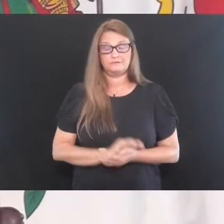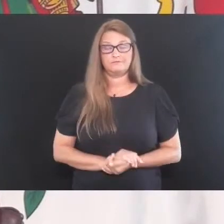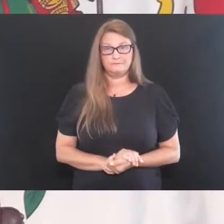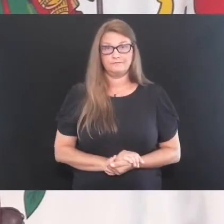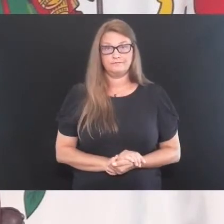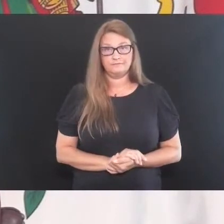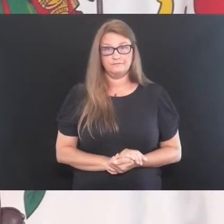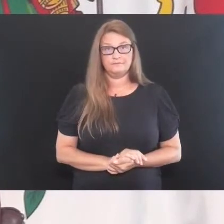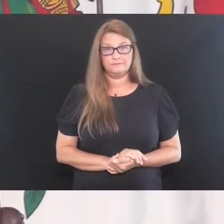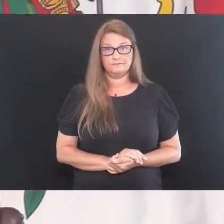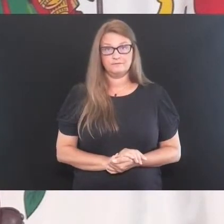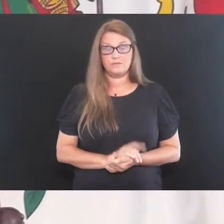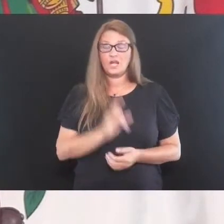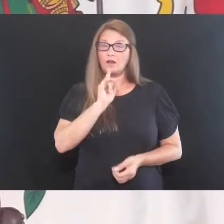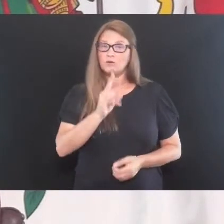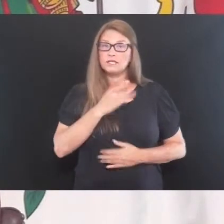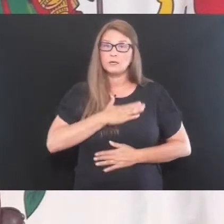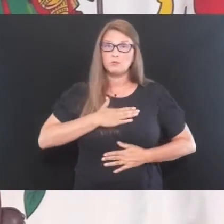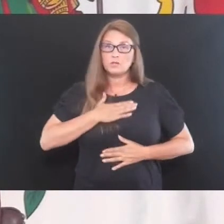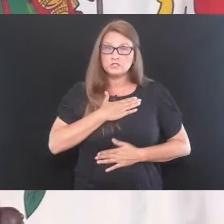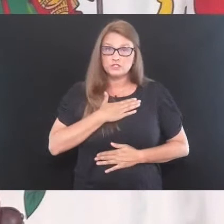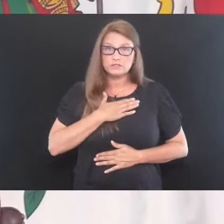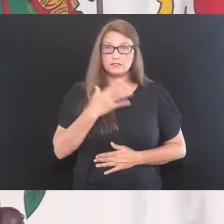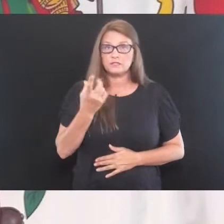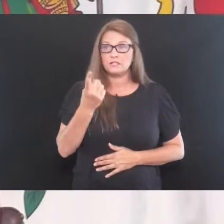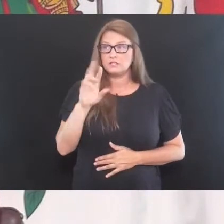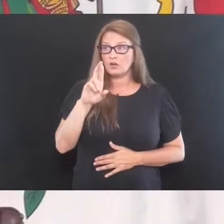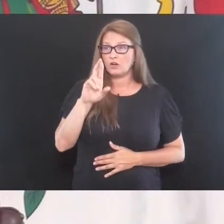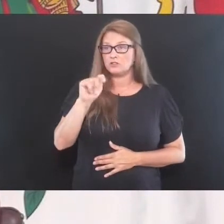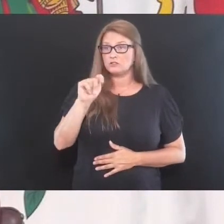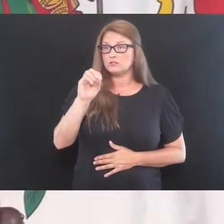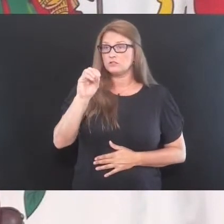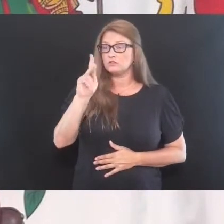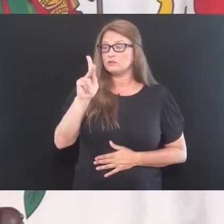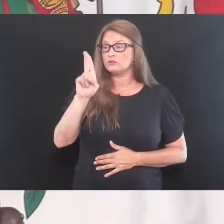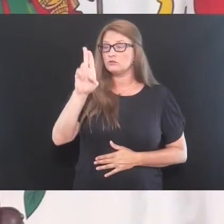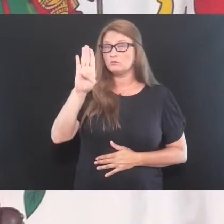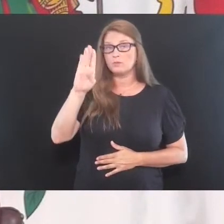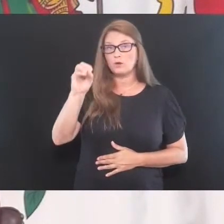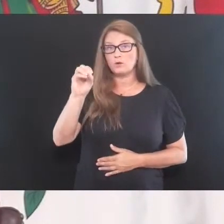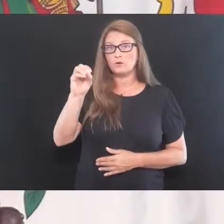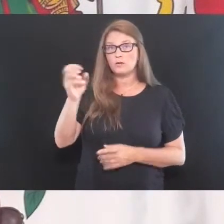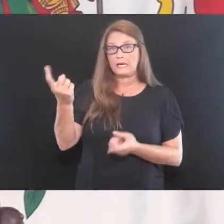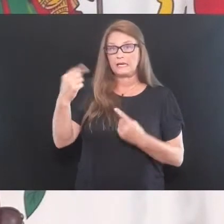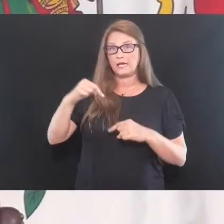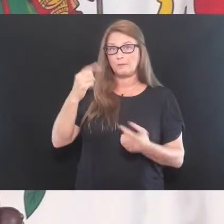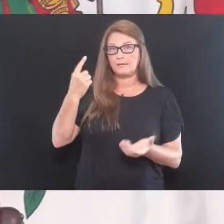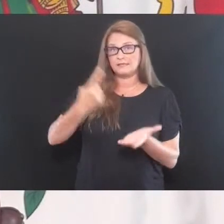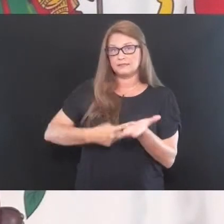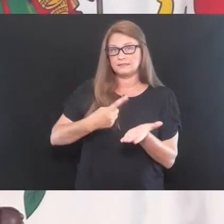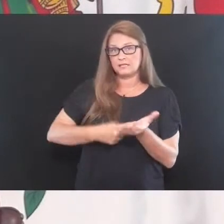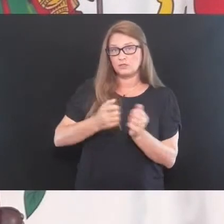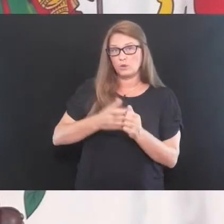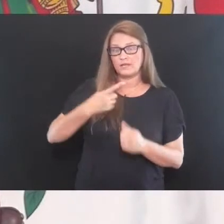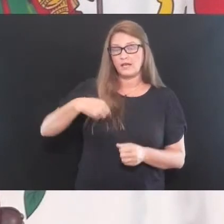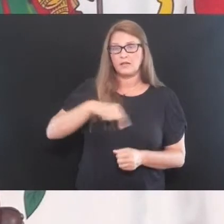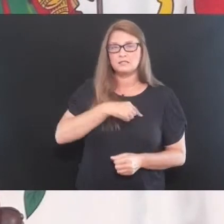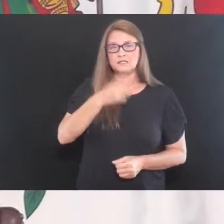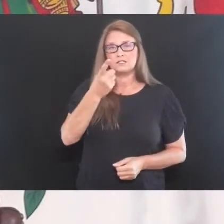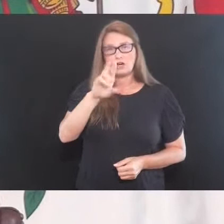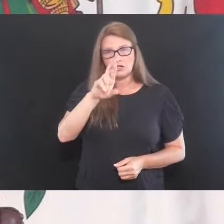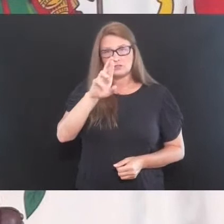I really appreciate Doc coming on. I really appreciate, Dr. Marsh, Dr.